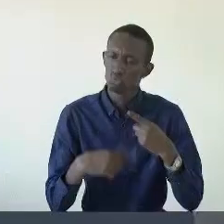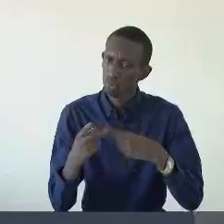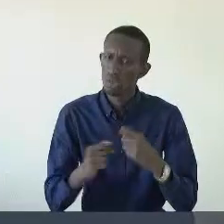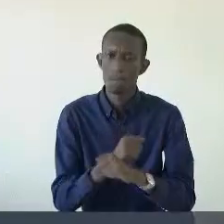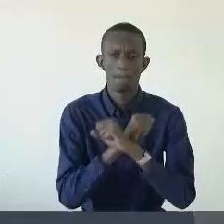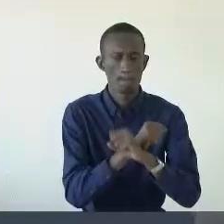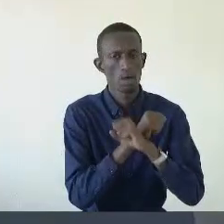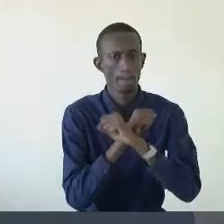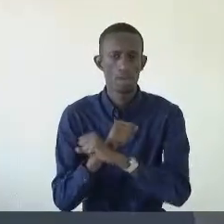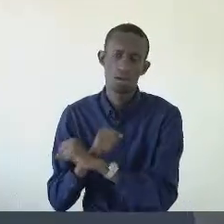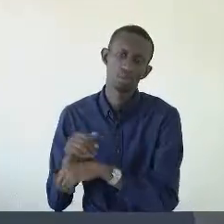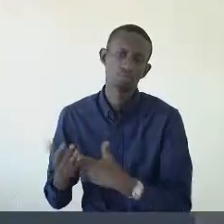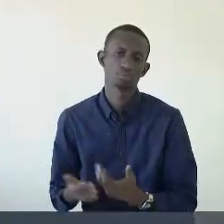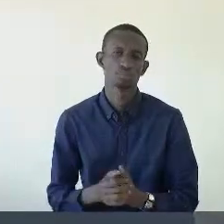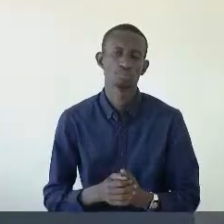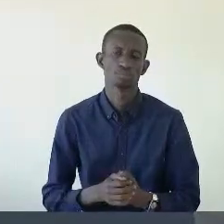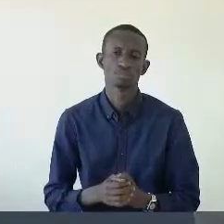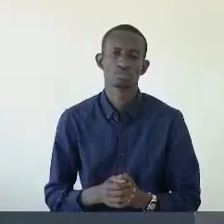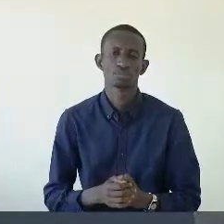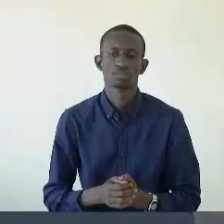pollinate our flowers.